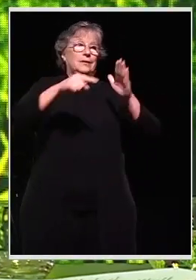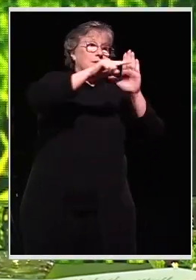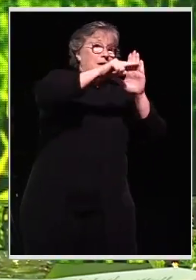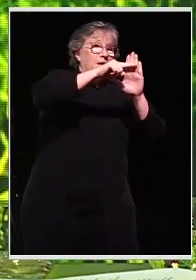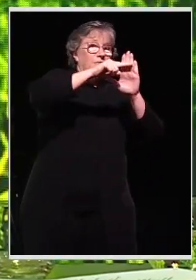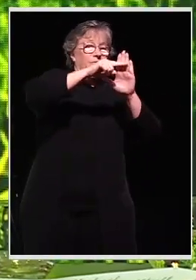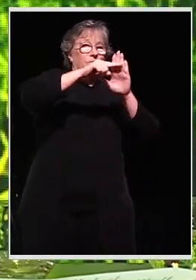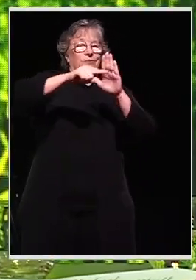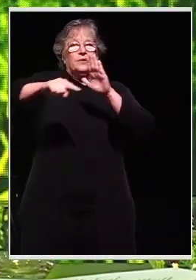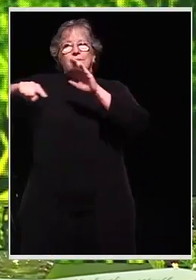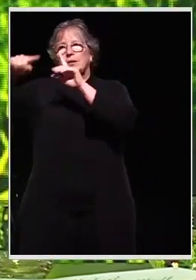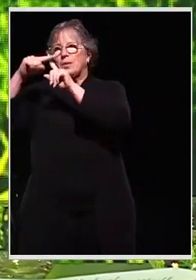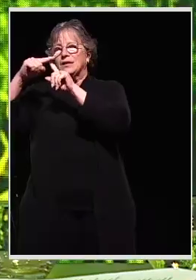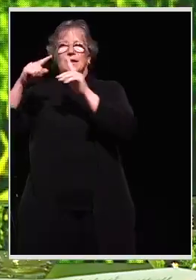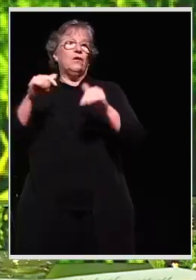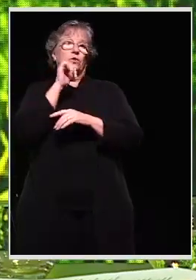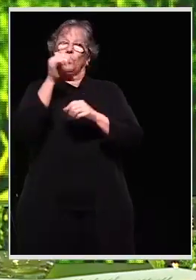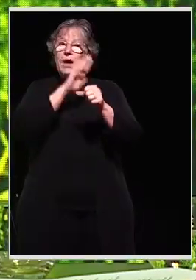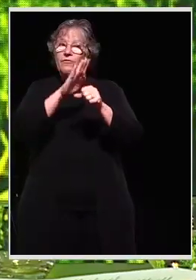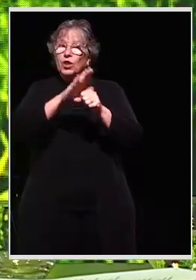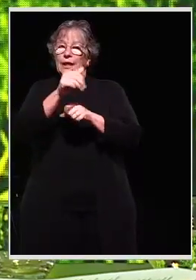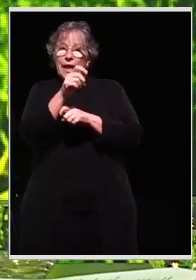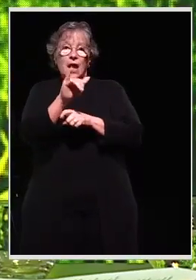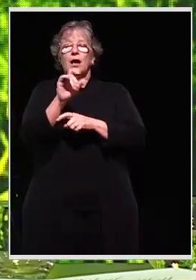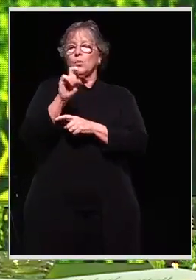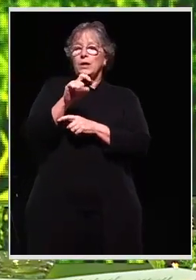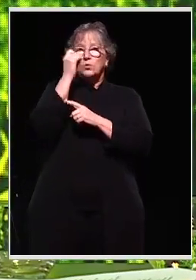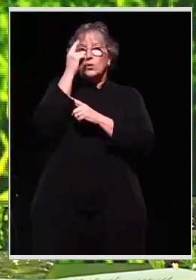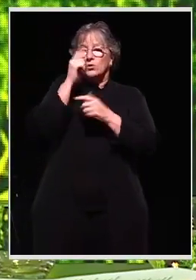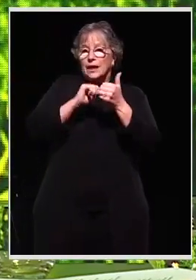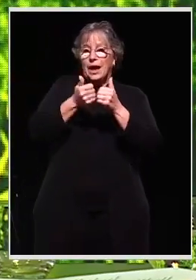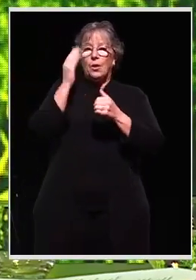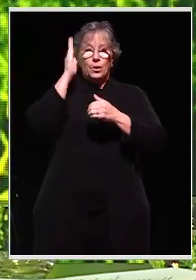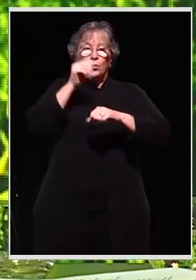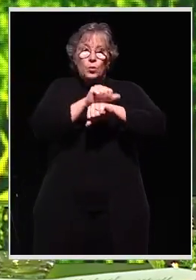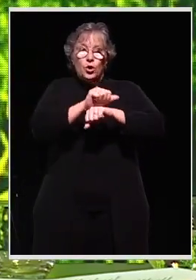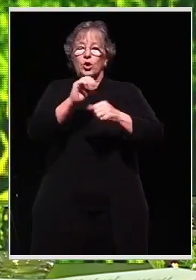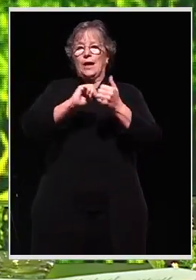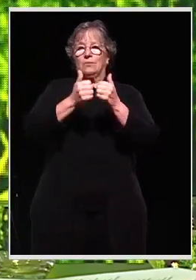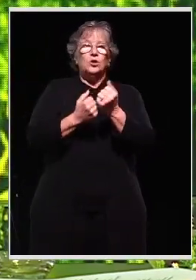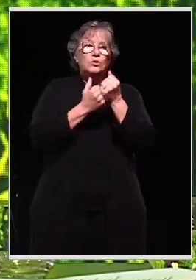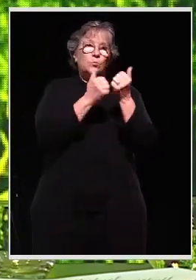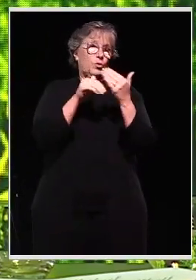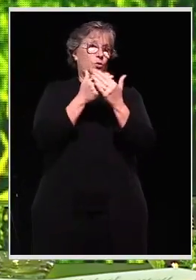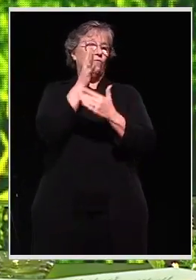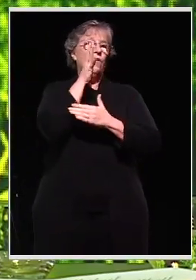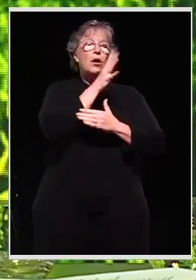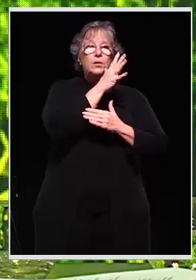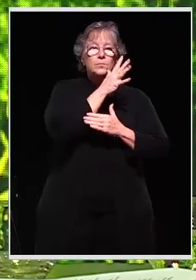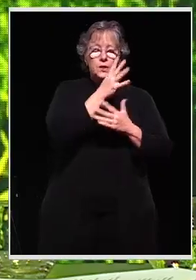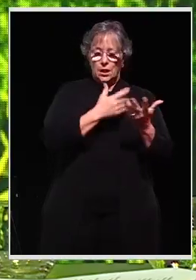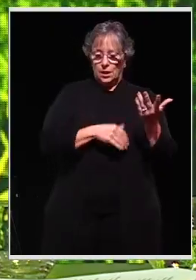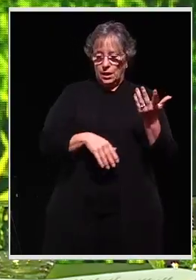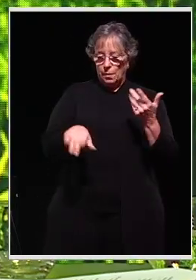on AI all the time. We need to understand how AI is going to work and how it's going to support new farms and